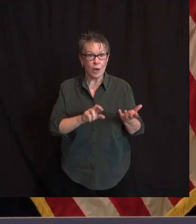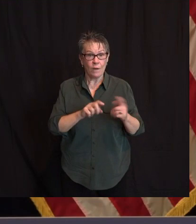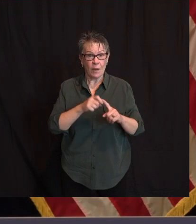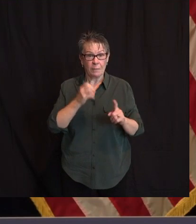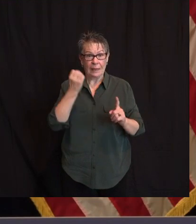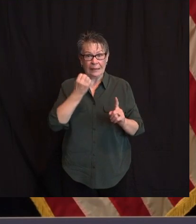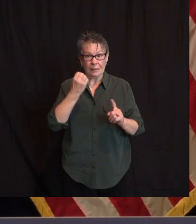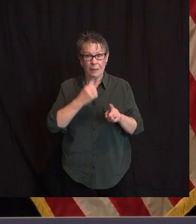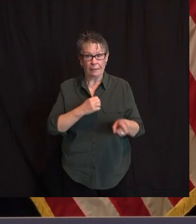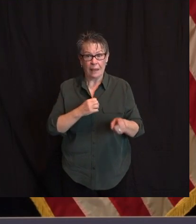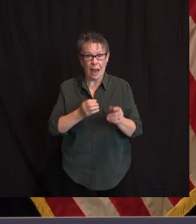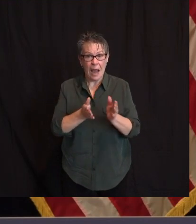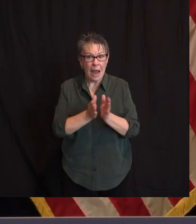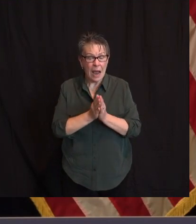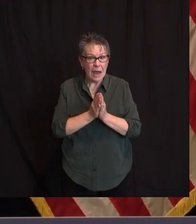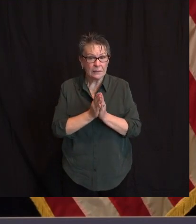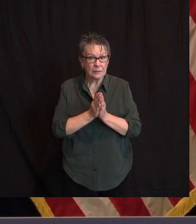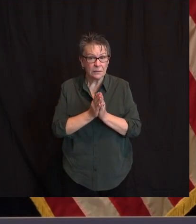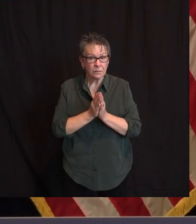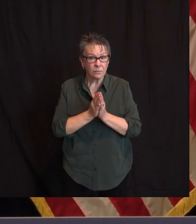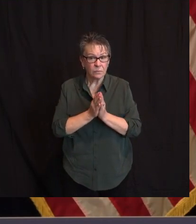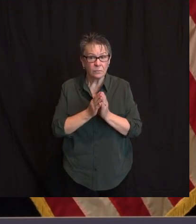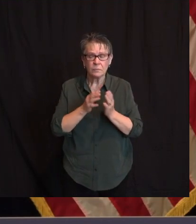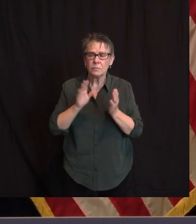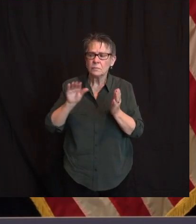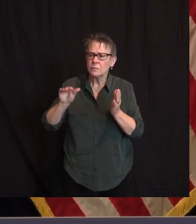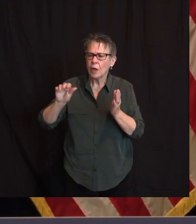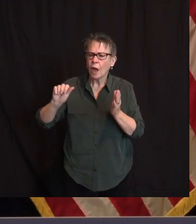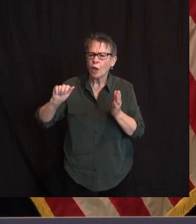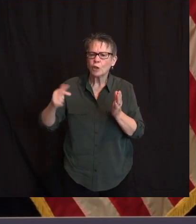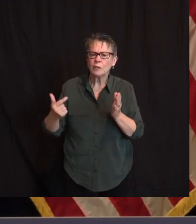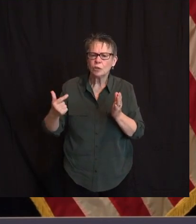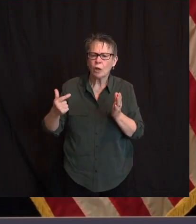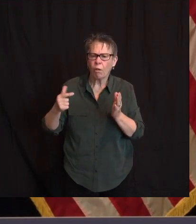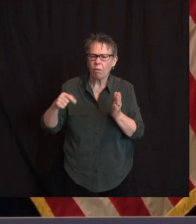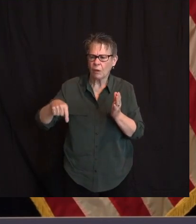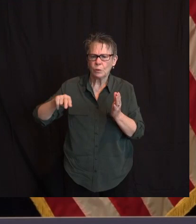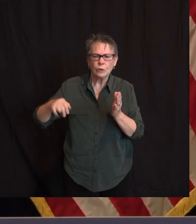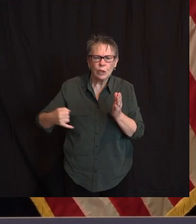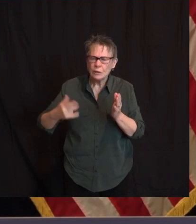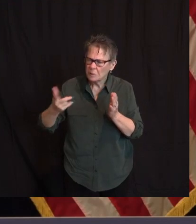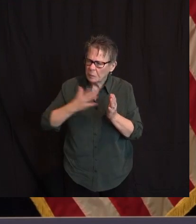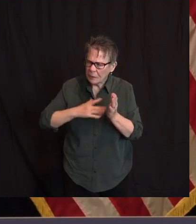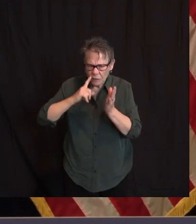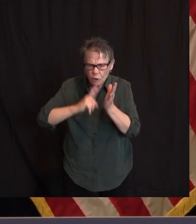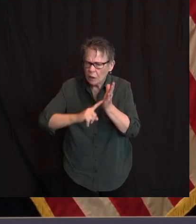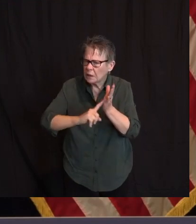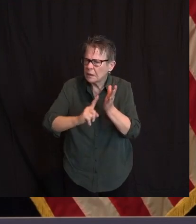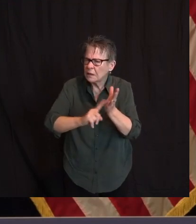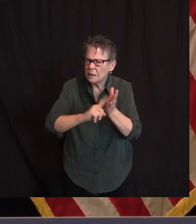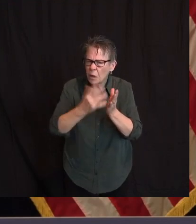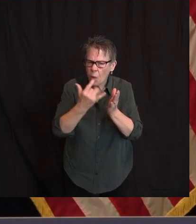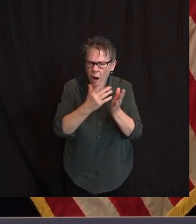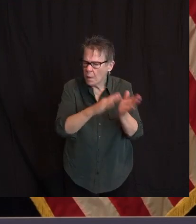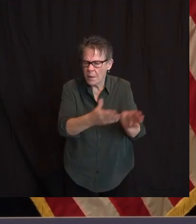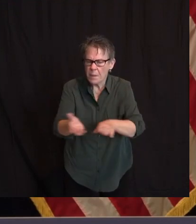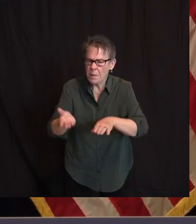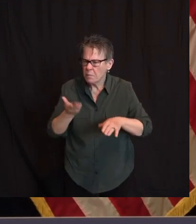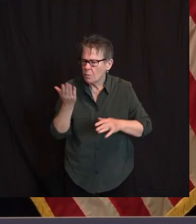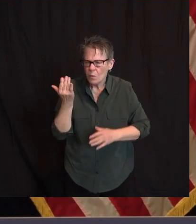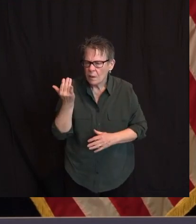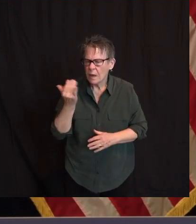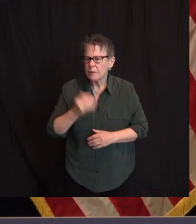that nursing home. Do you have any comment on that? I would just say on non-essential I don't know how many projects